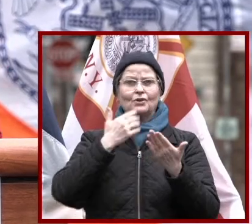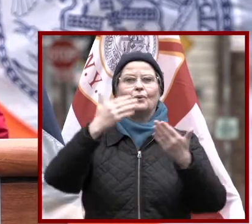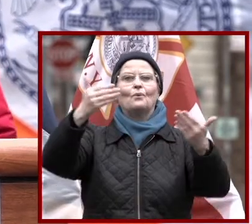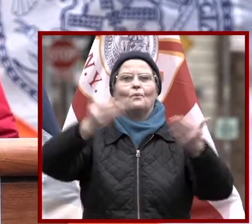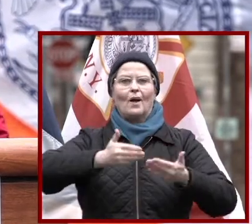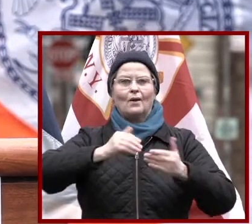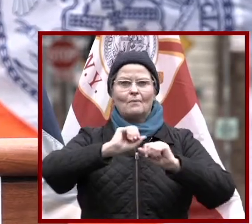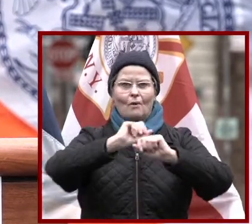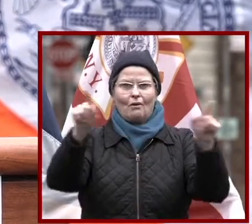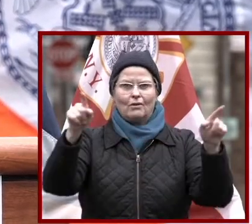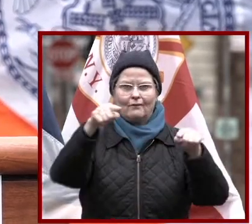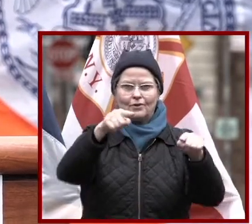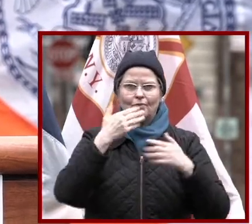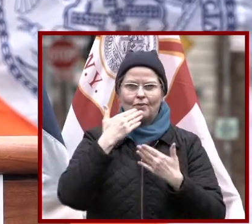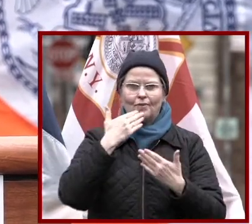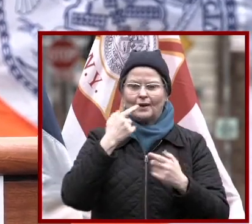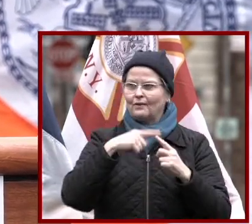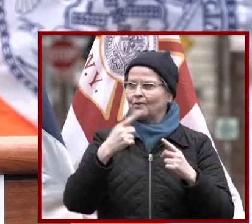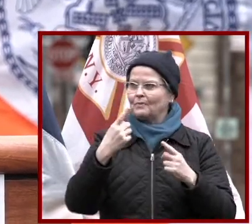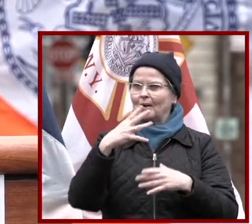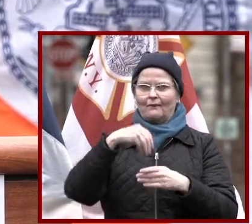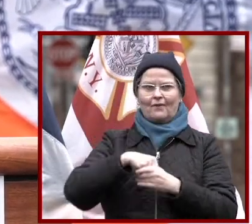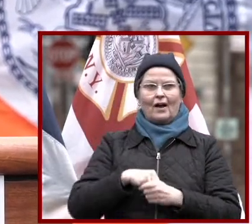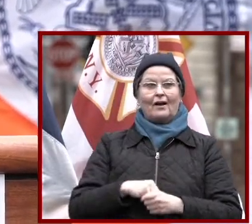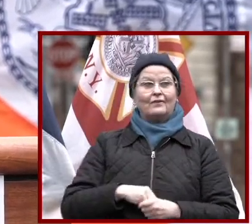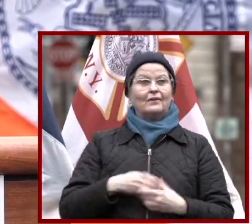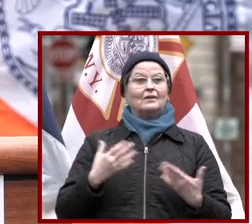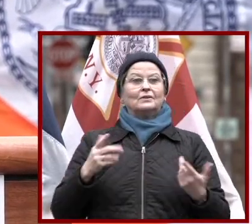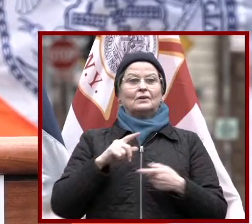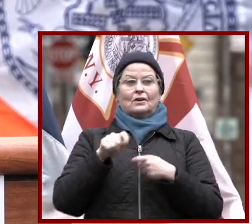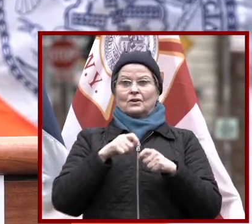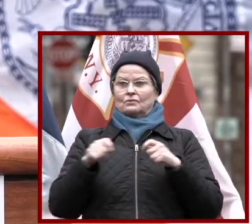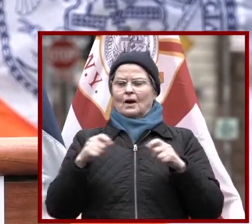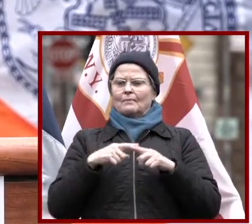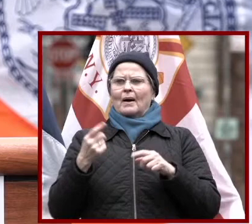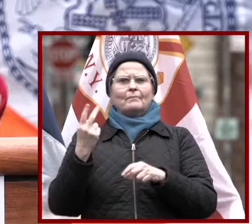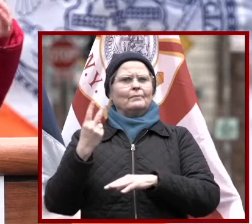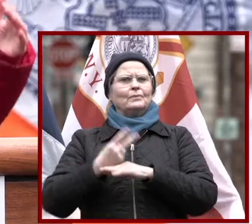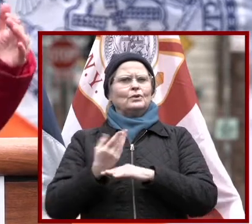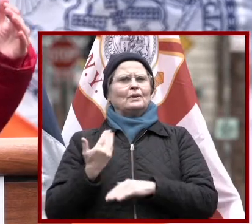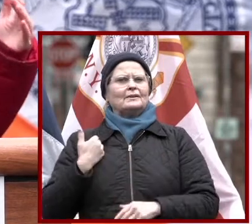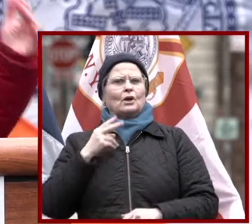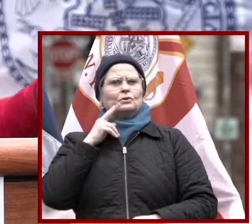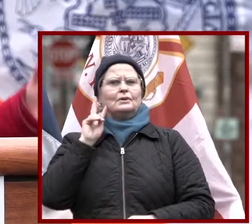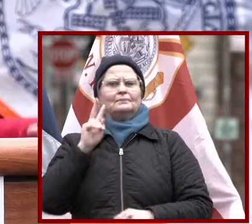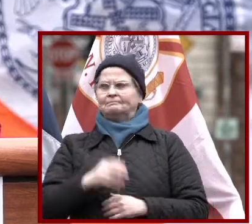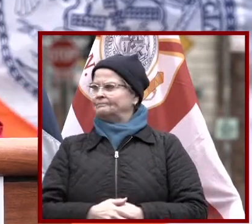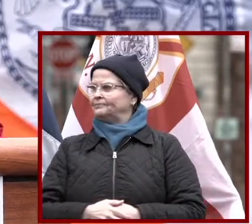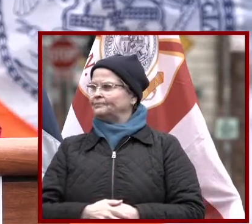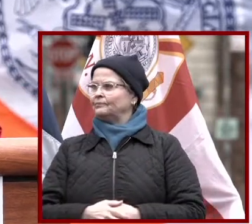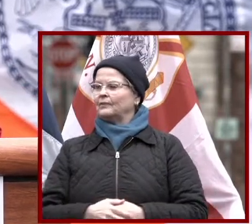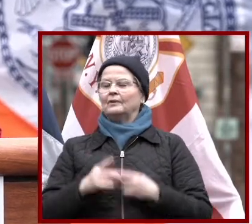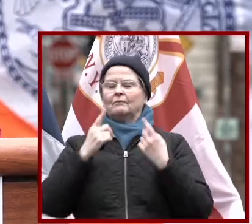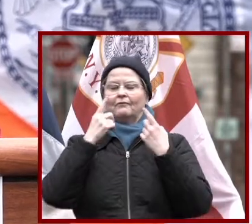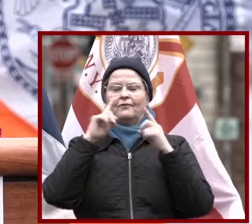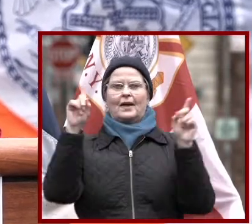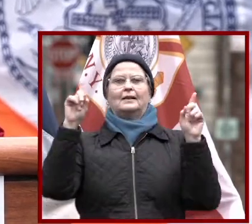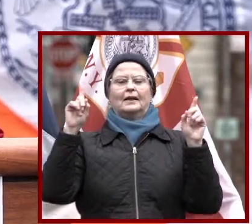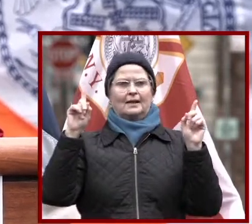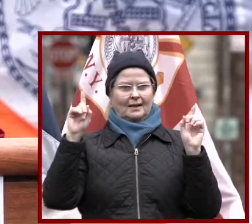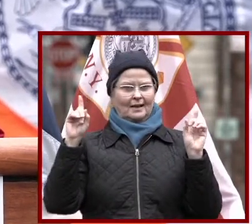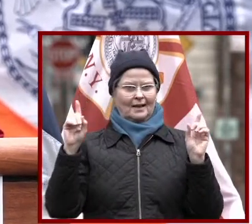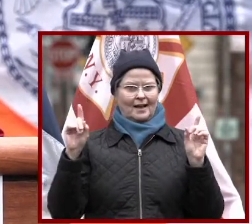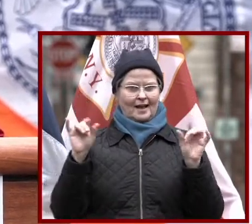you, too. Thank you for being a part of this. And I'll just wrap to say that 2 days ago, we got certification from